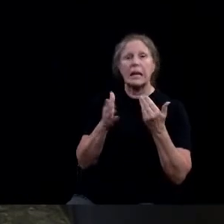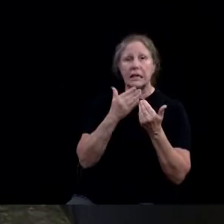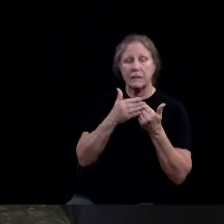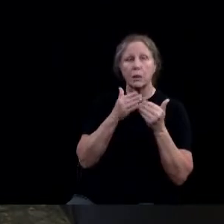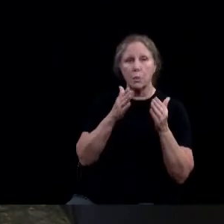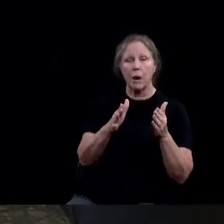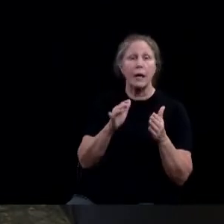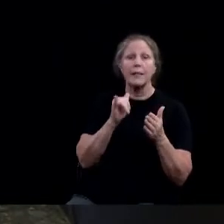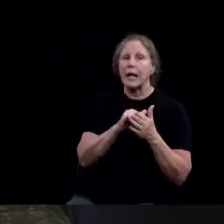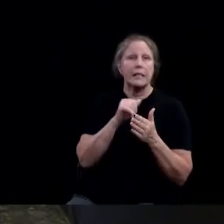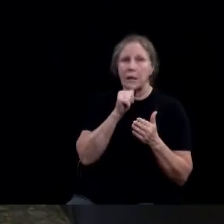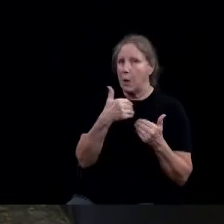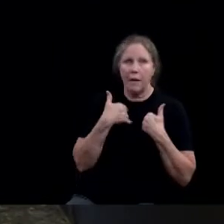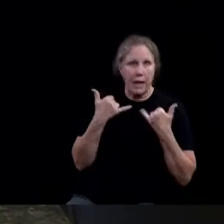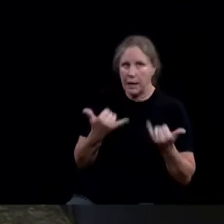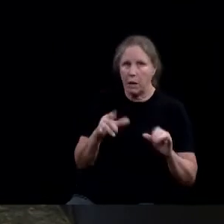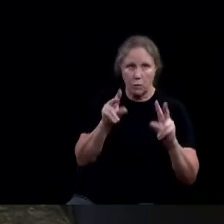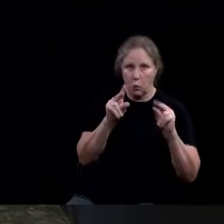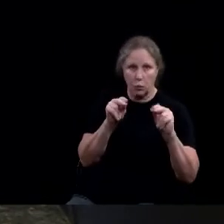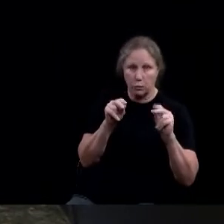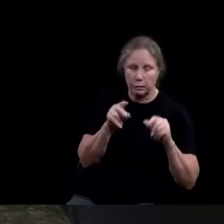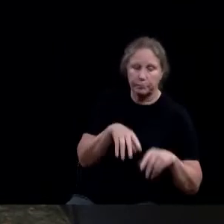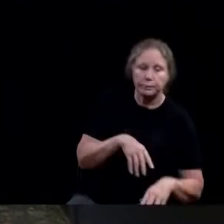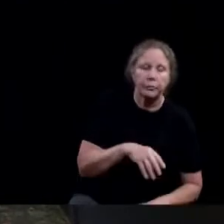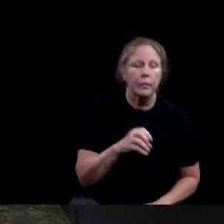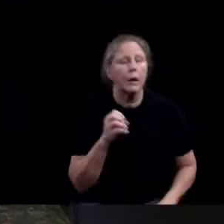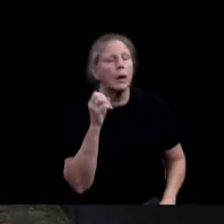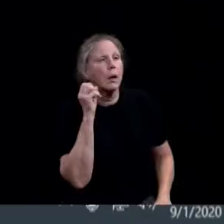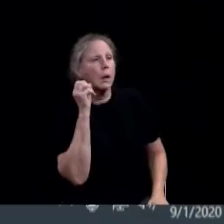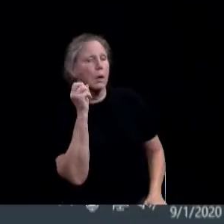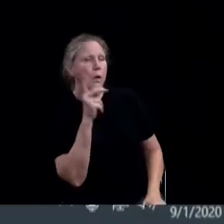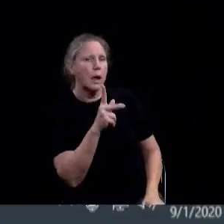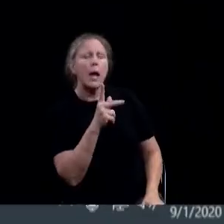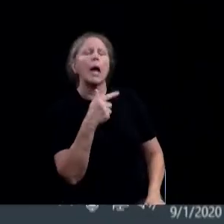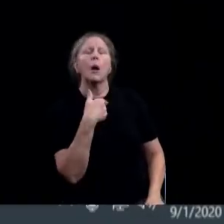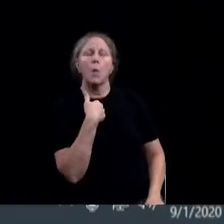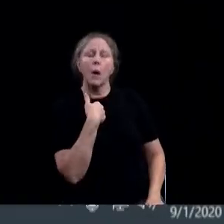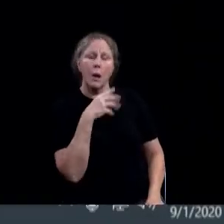Okay. Well, because I was like, if it didn't,